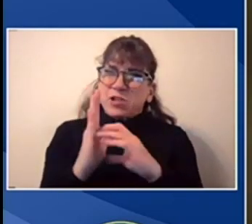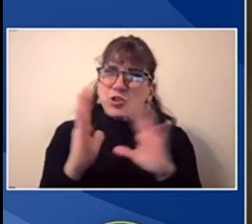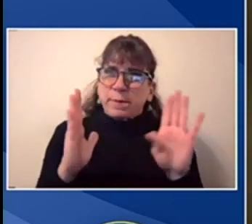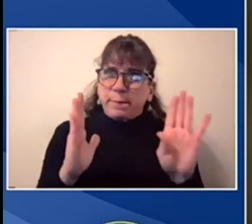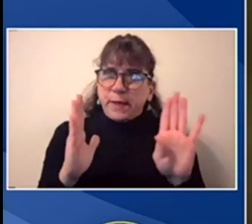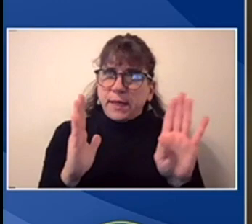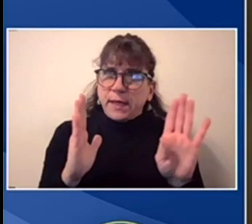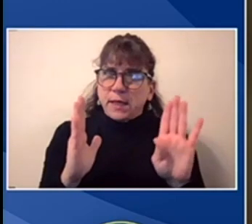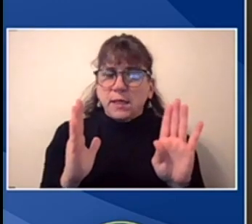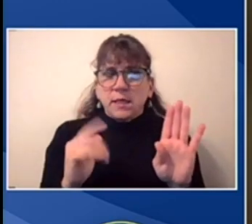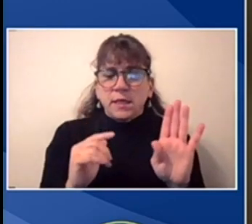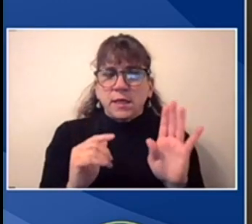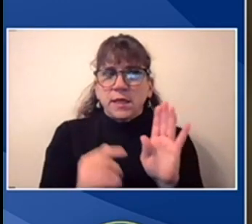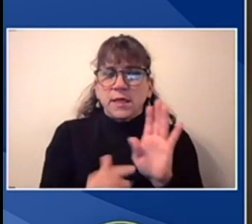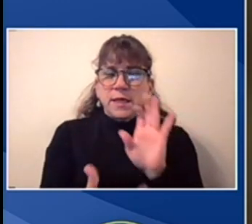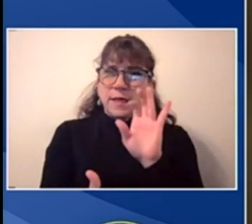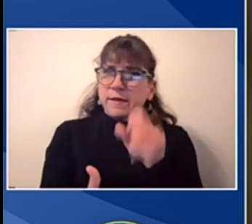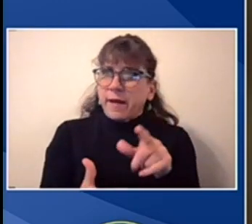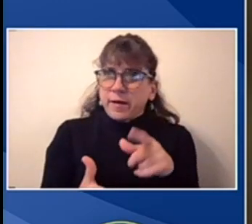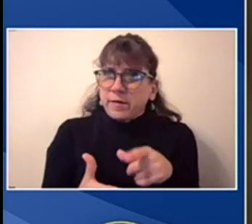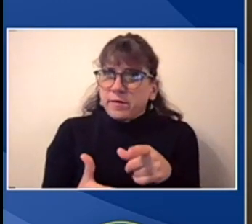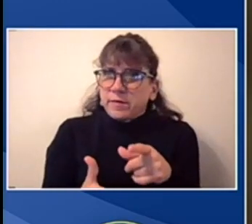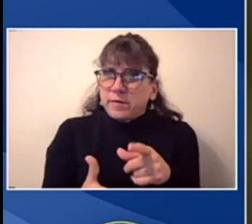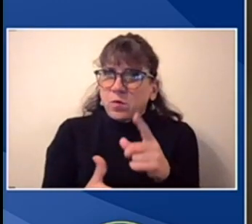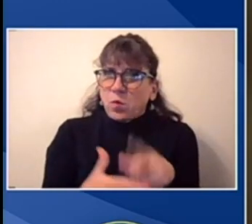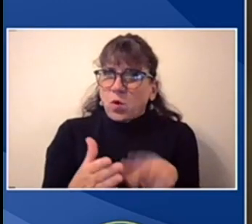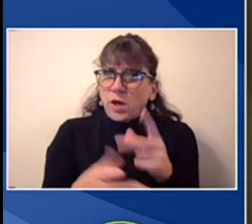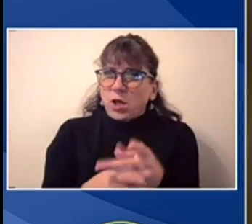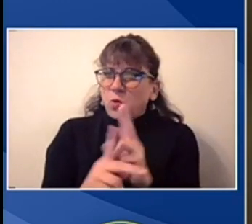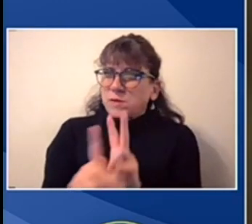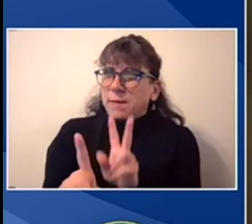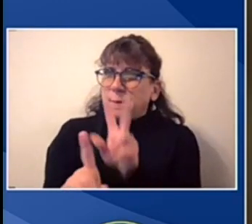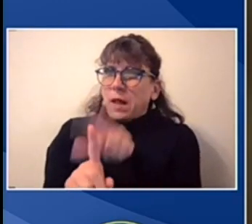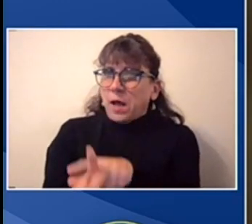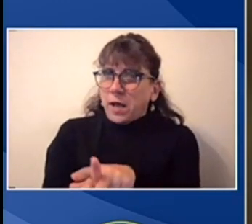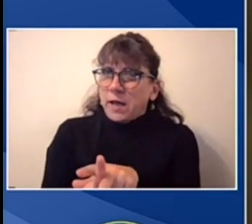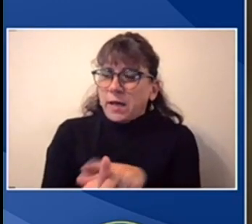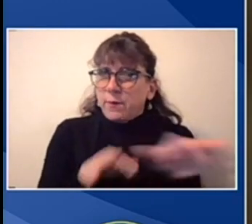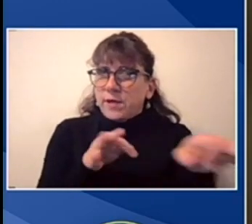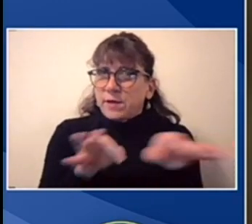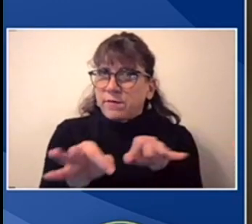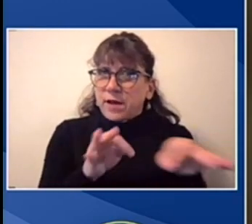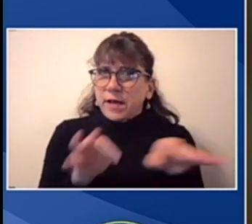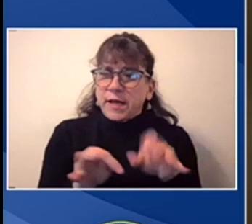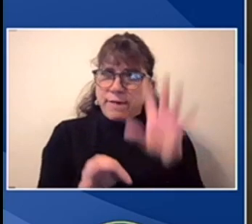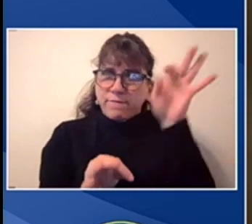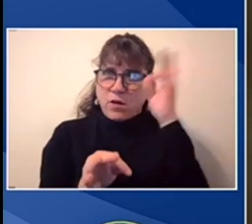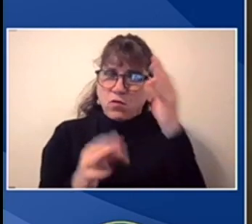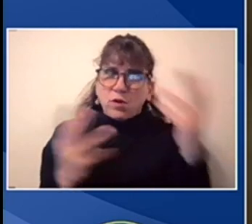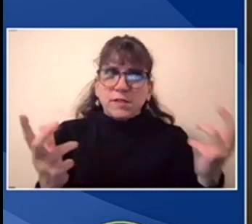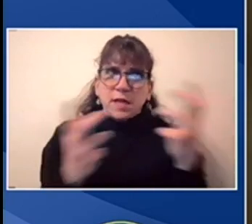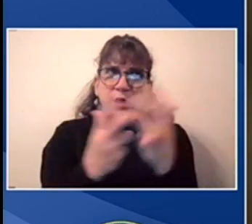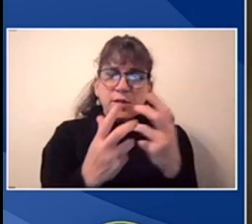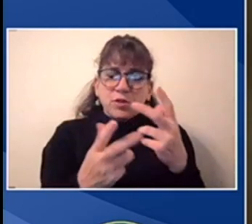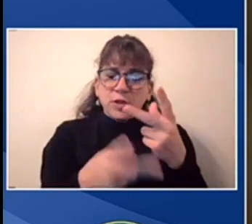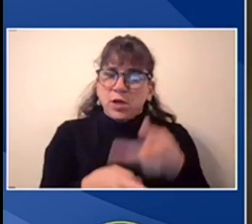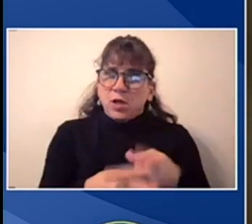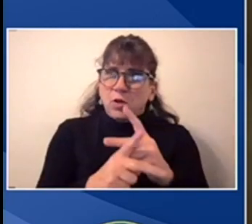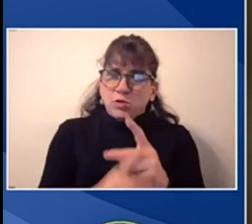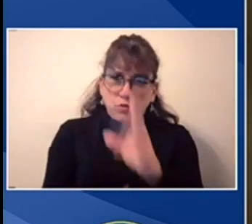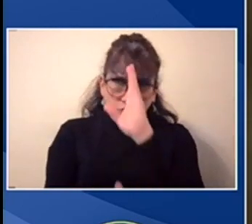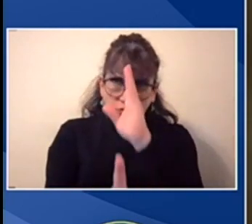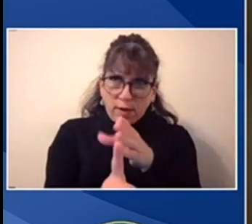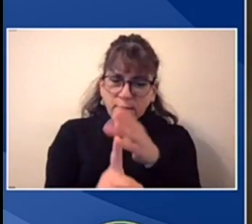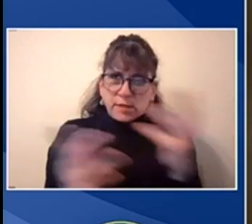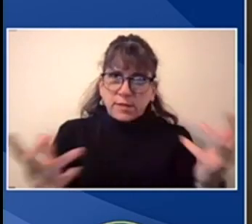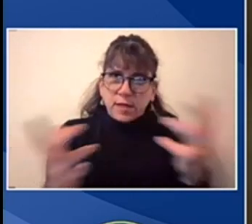You know, is that to what loans are those applicable, especially when we define it as federal consolidation loans or direct consolidation loans, both